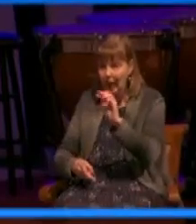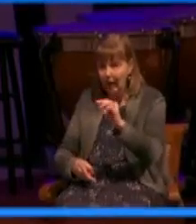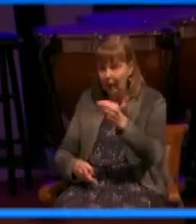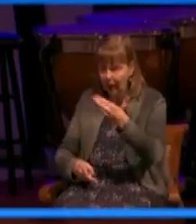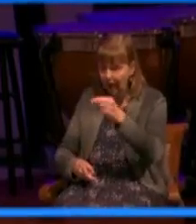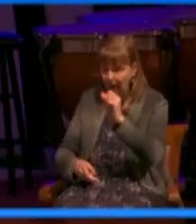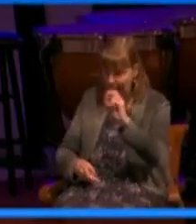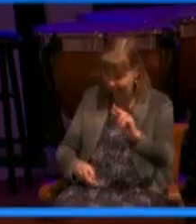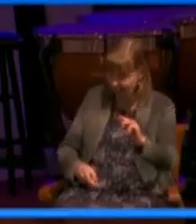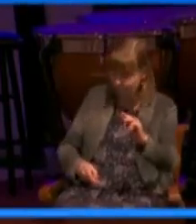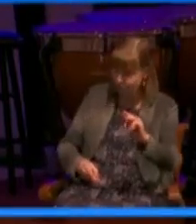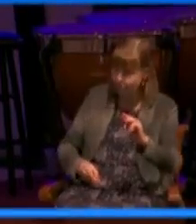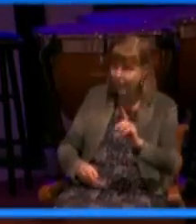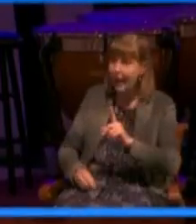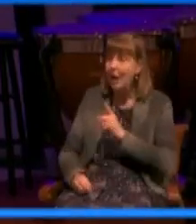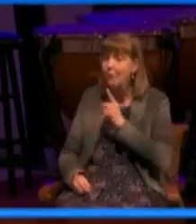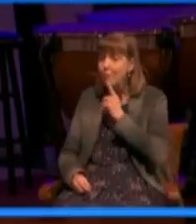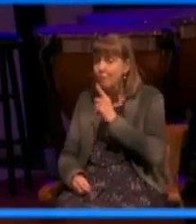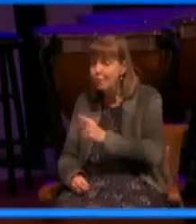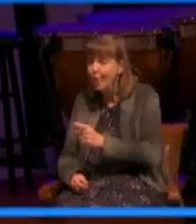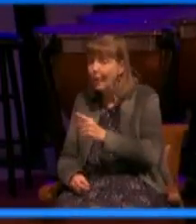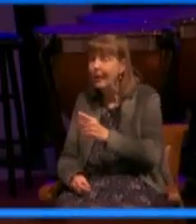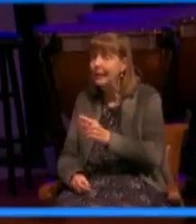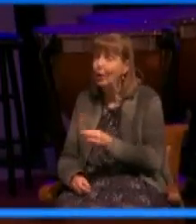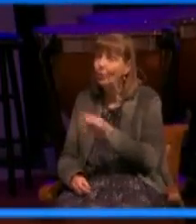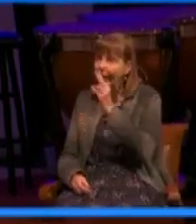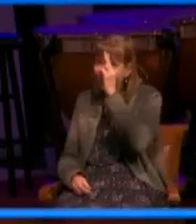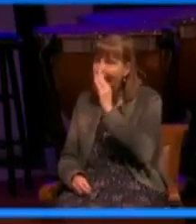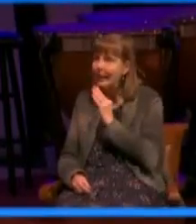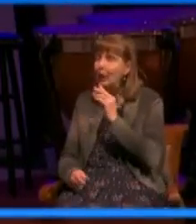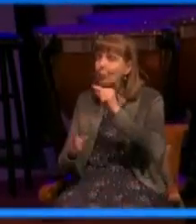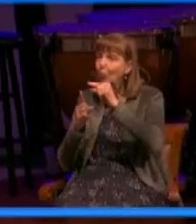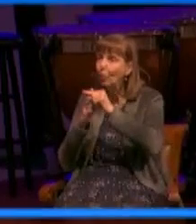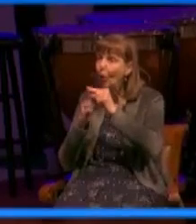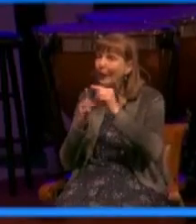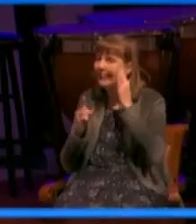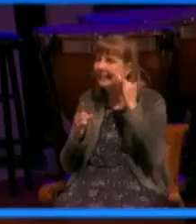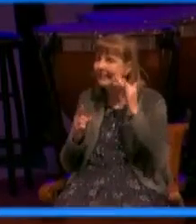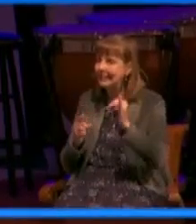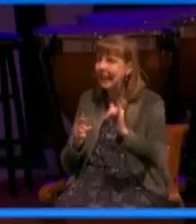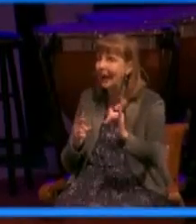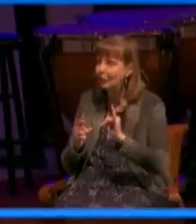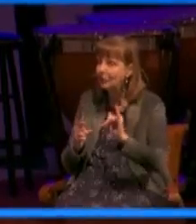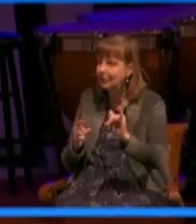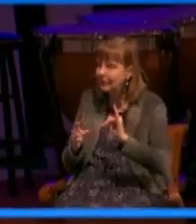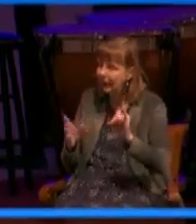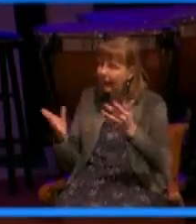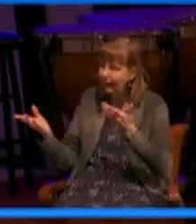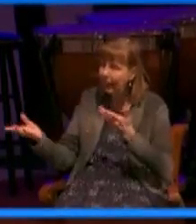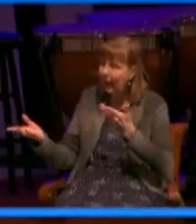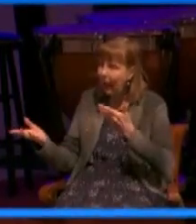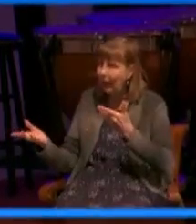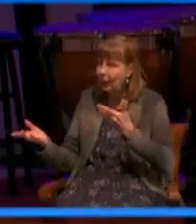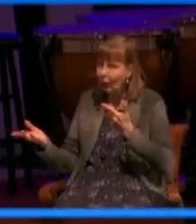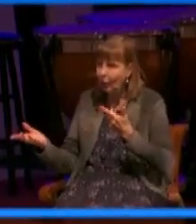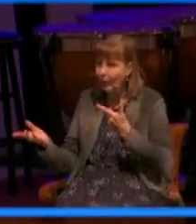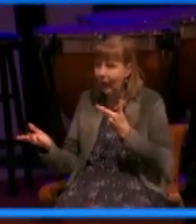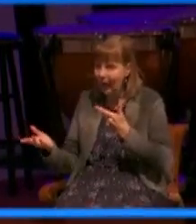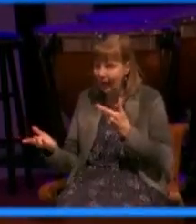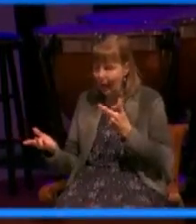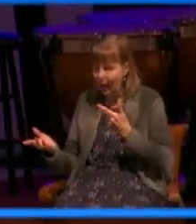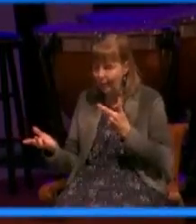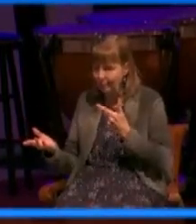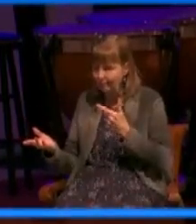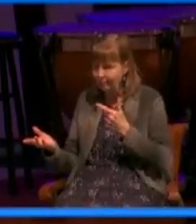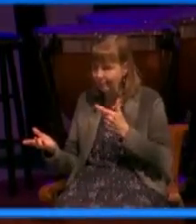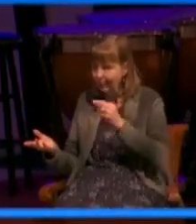there in your text, after he renames him, because you'll be the father of nations. So every time Abraham's name is called,